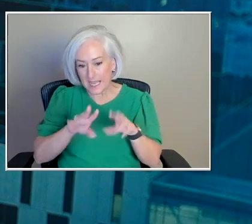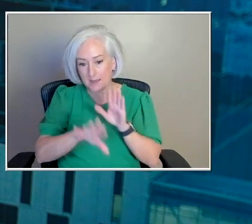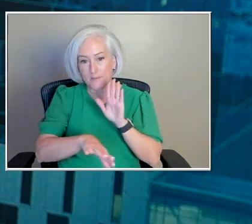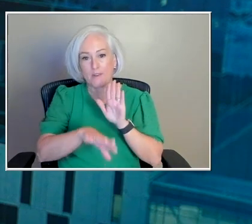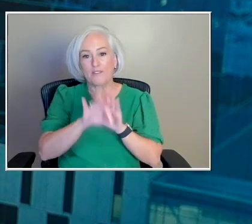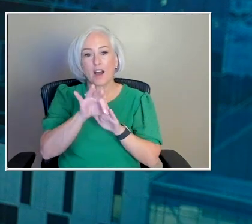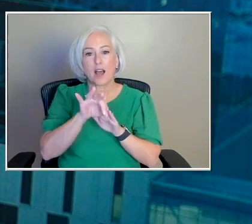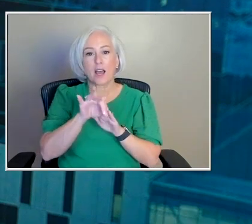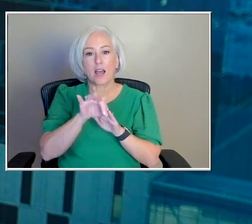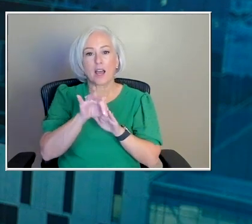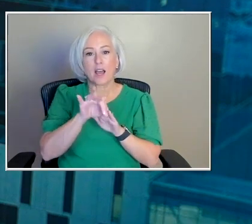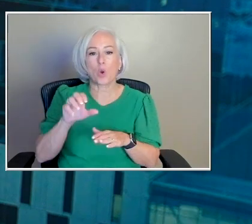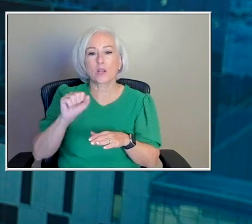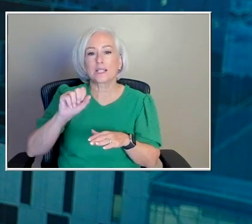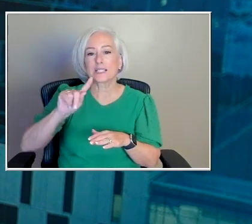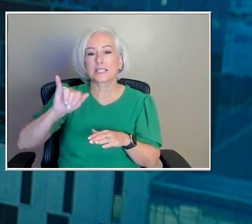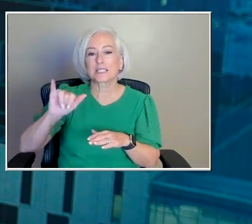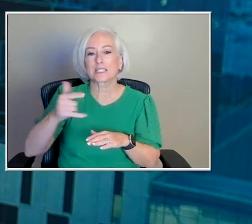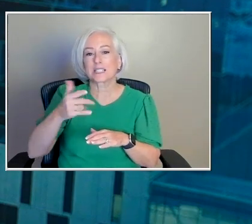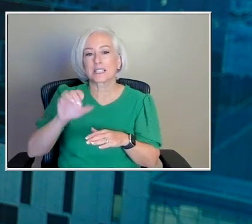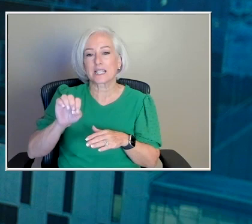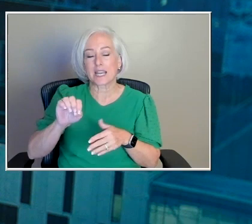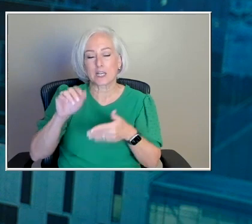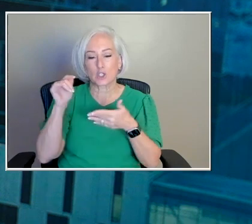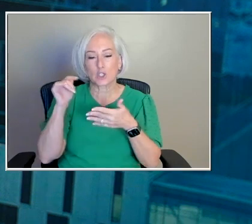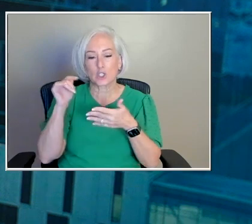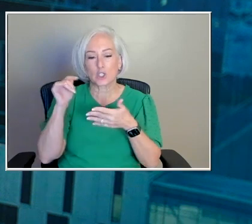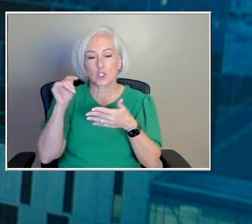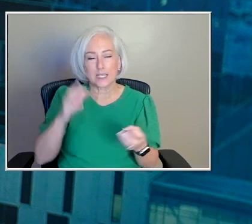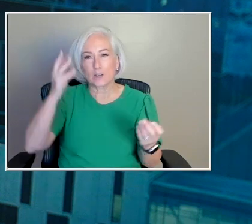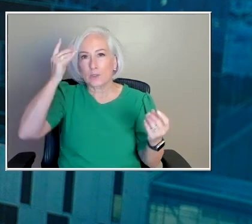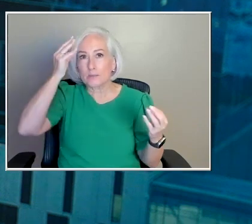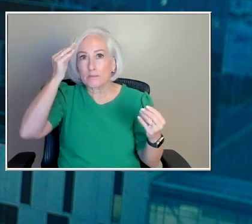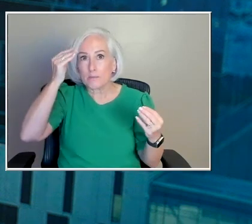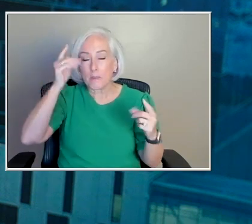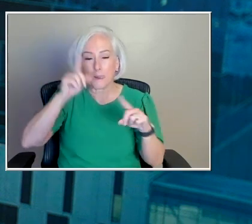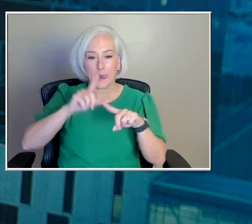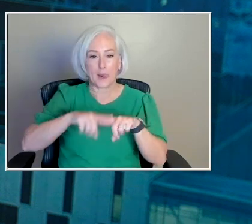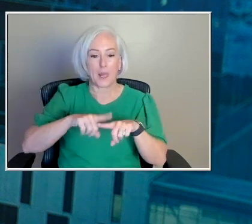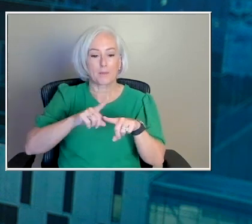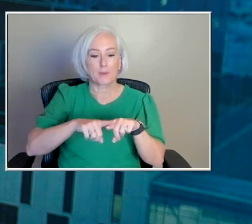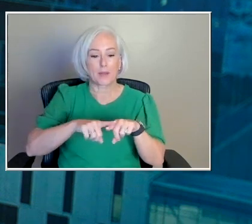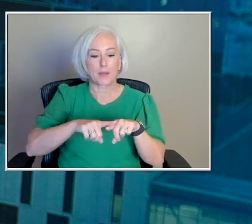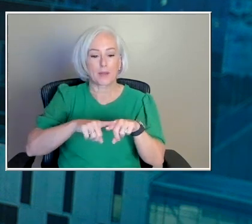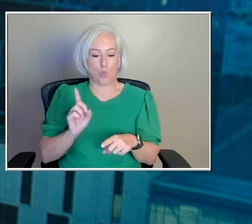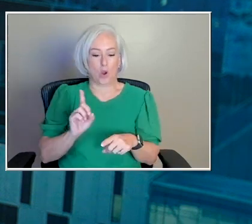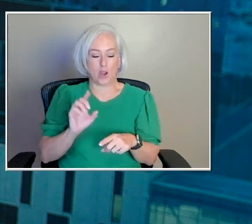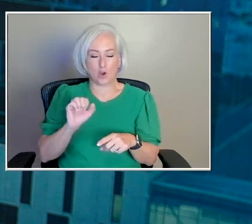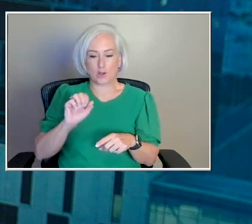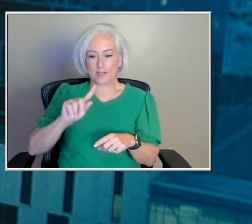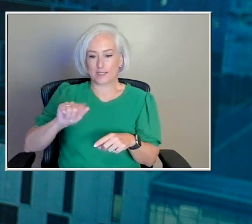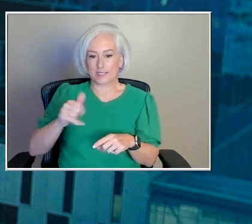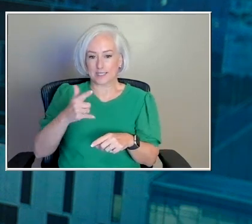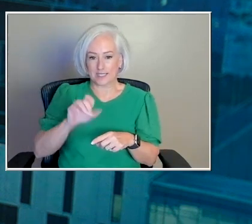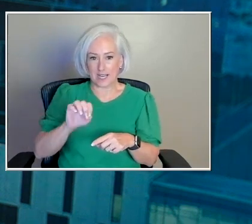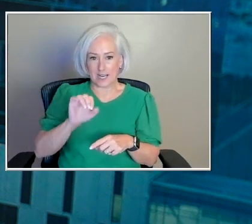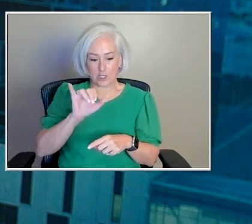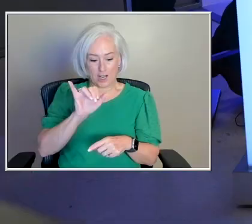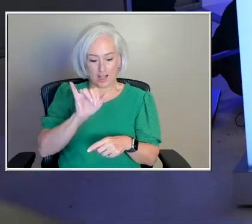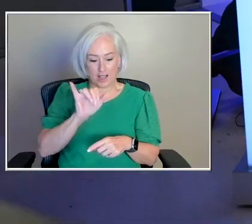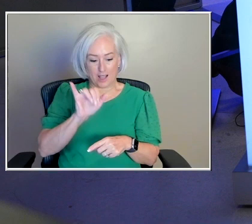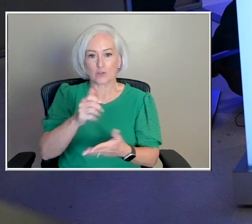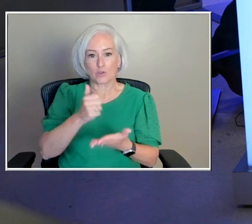of considerations that we make based on the stage and the type of cancer on what we would need to do to identify a